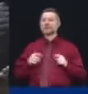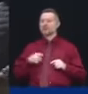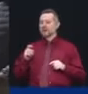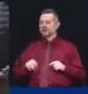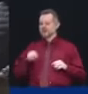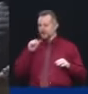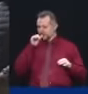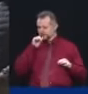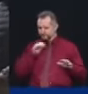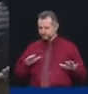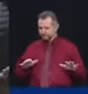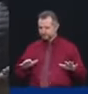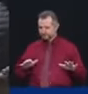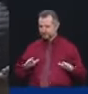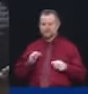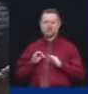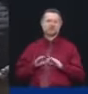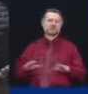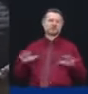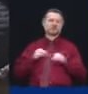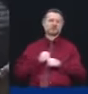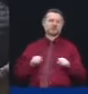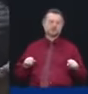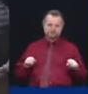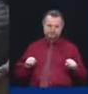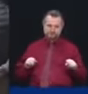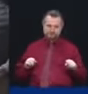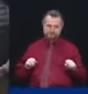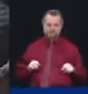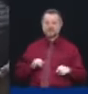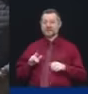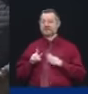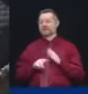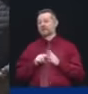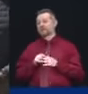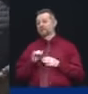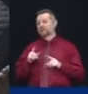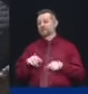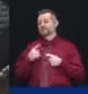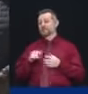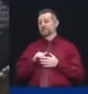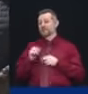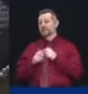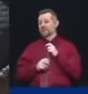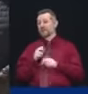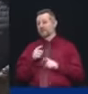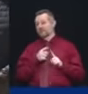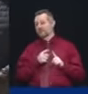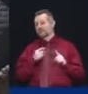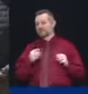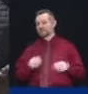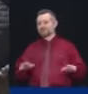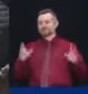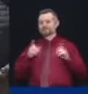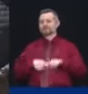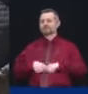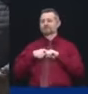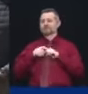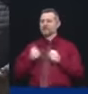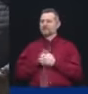safe during the pandemic. In that time, the New York State Fair never stopped its programming. There